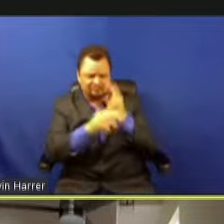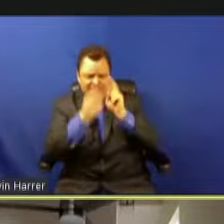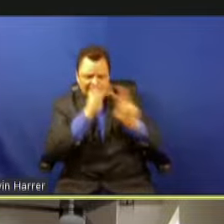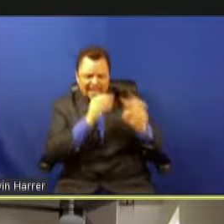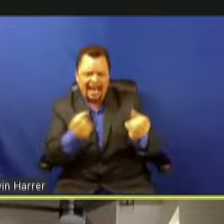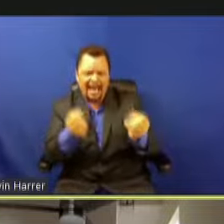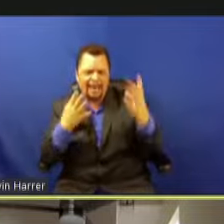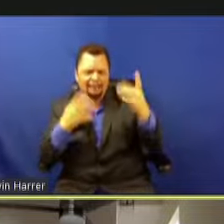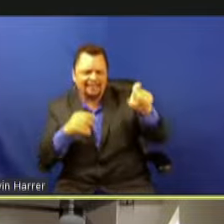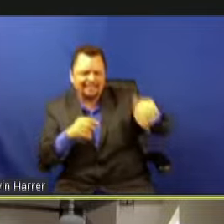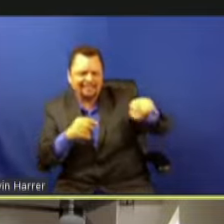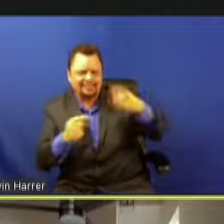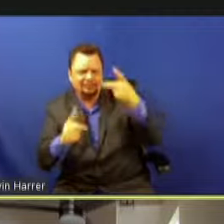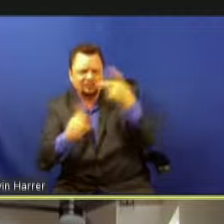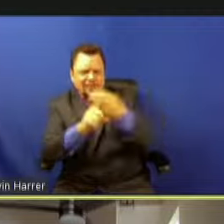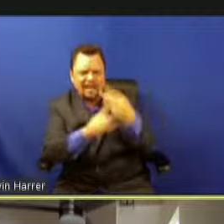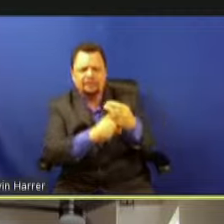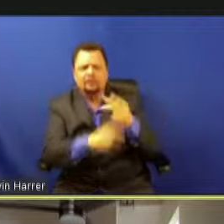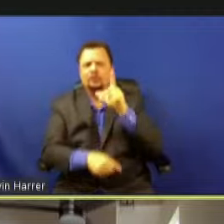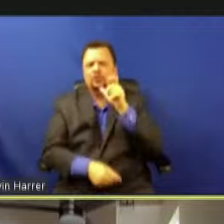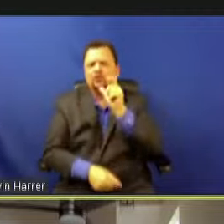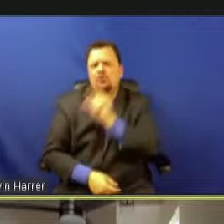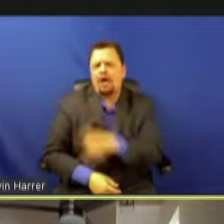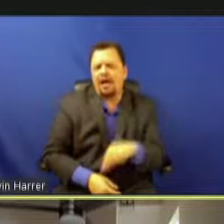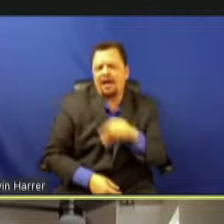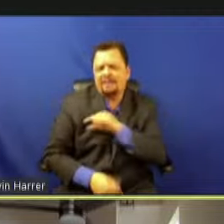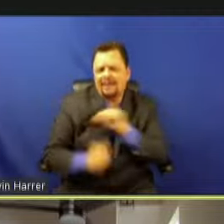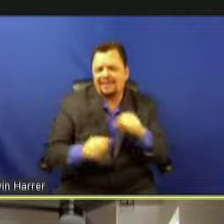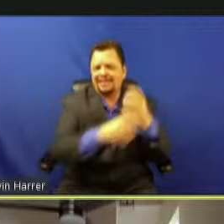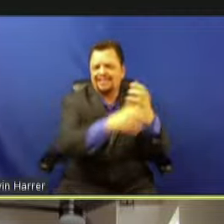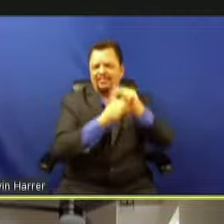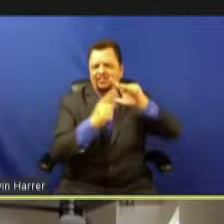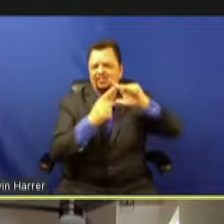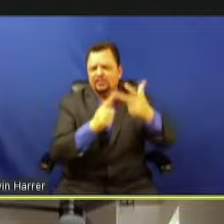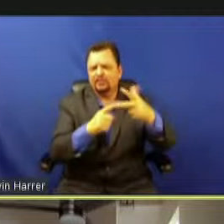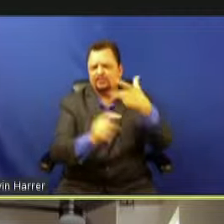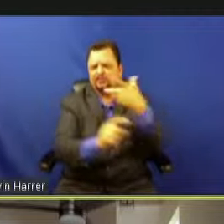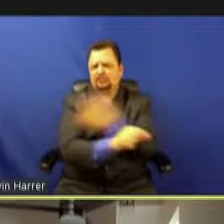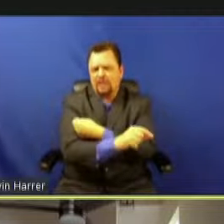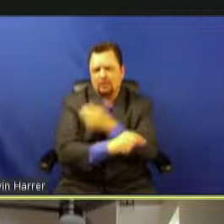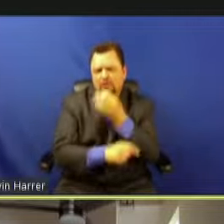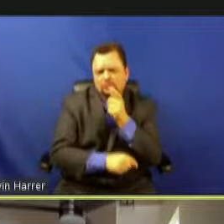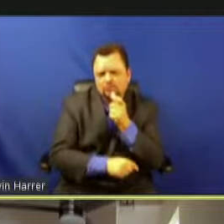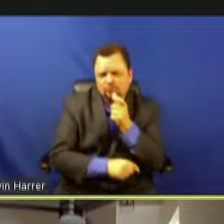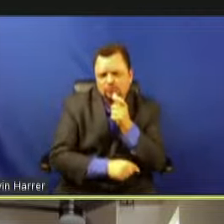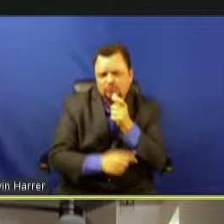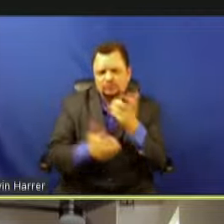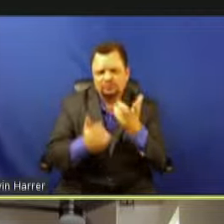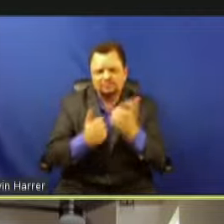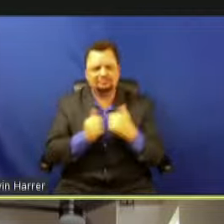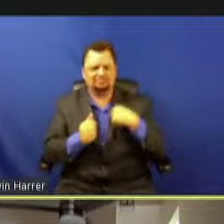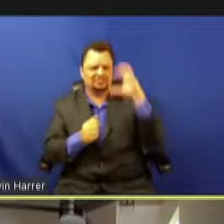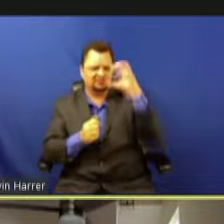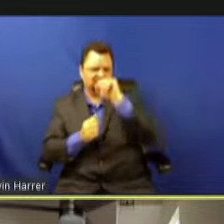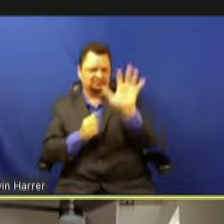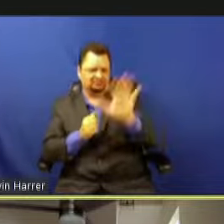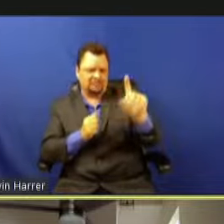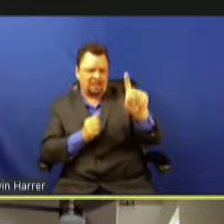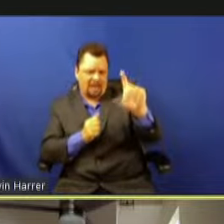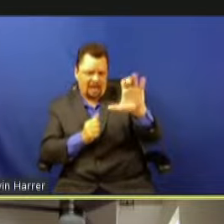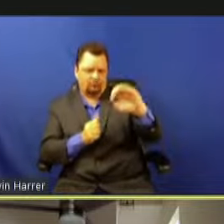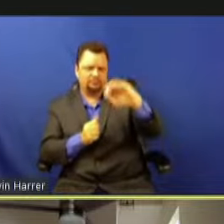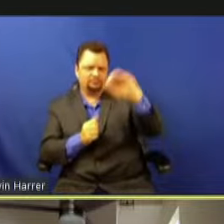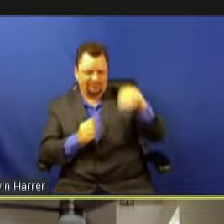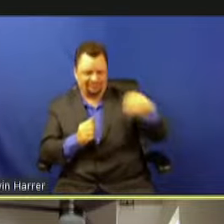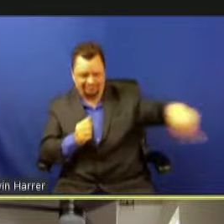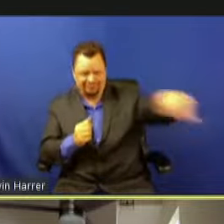Coloradans would want to get their booster dose? And we assumed 100% of the eligible population would be eager to get that booster dose.